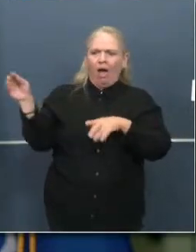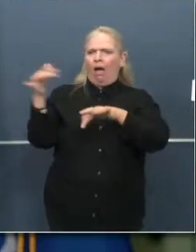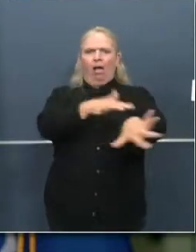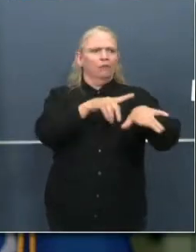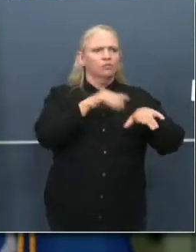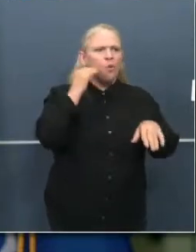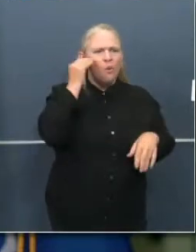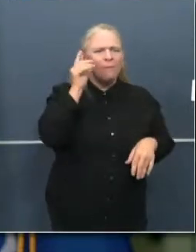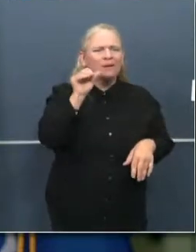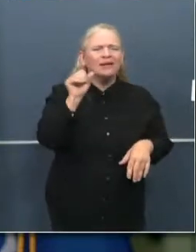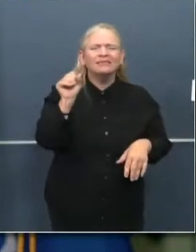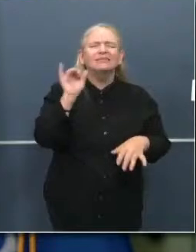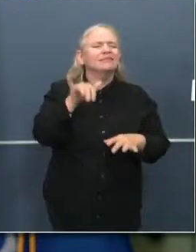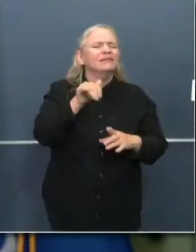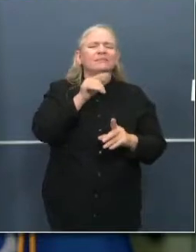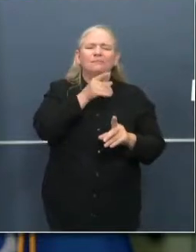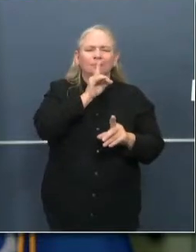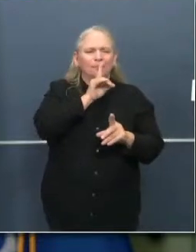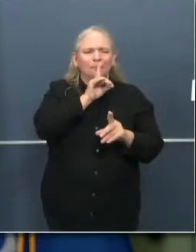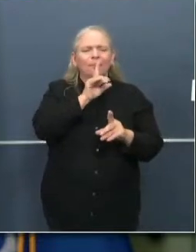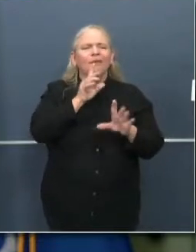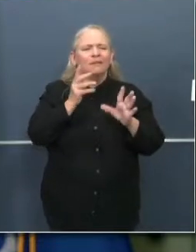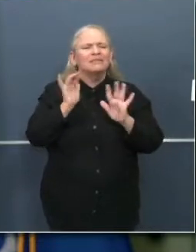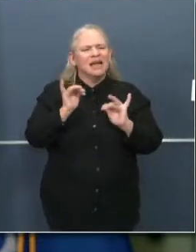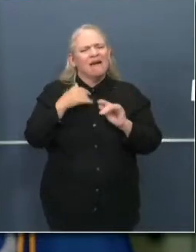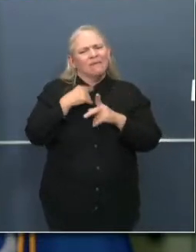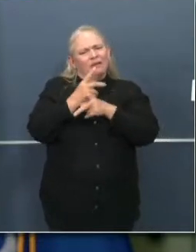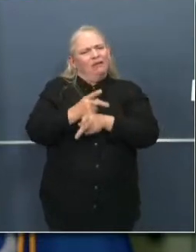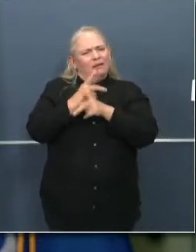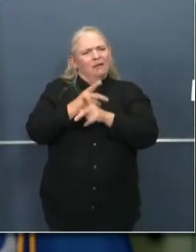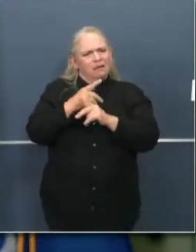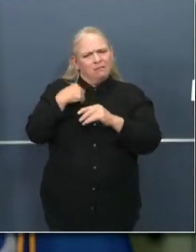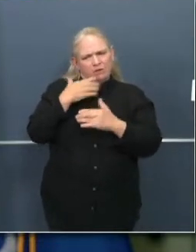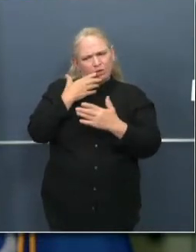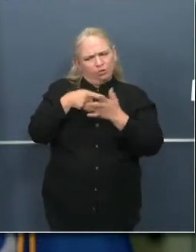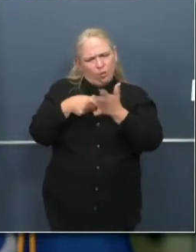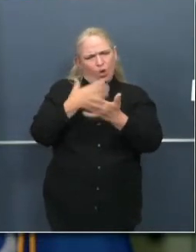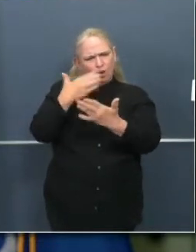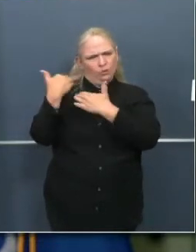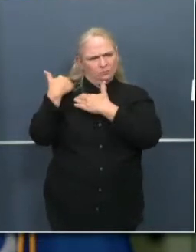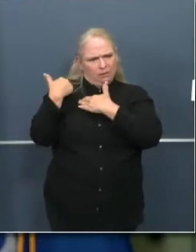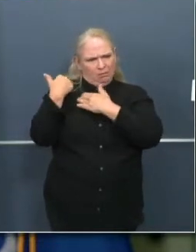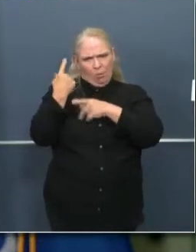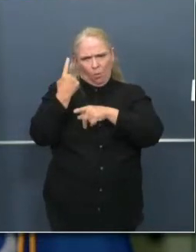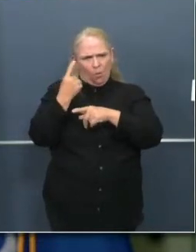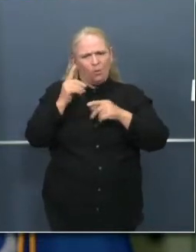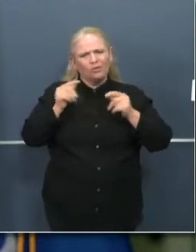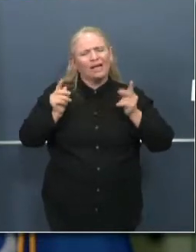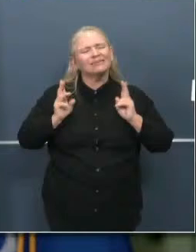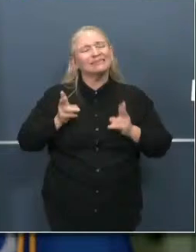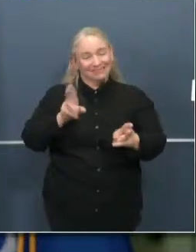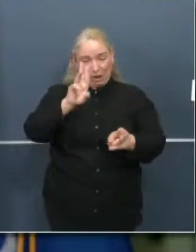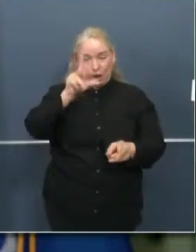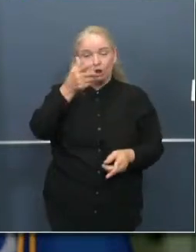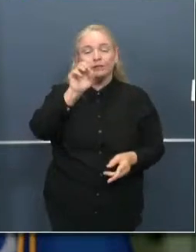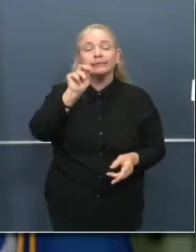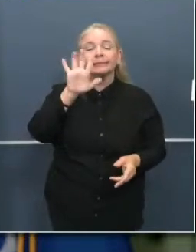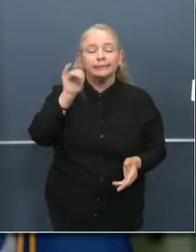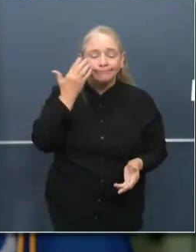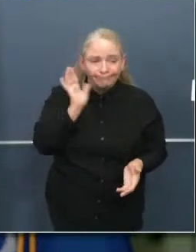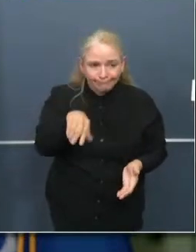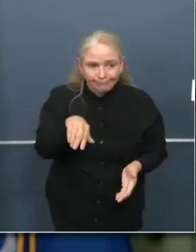urgency, because you're correct. We had in late May, we had prisoners